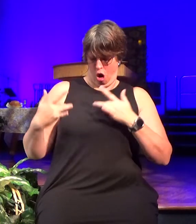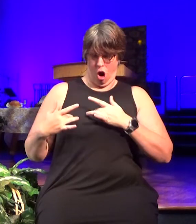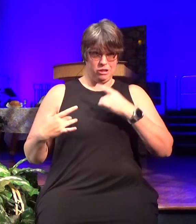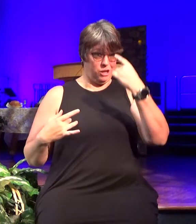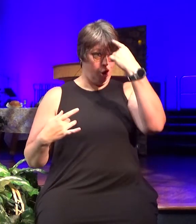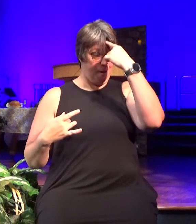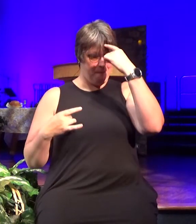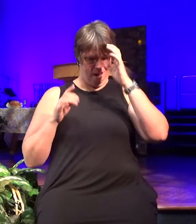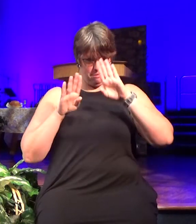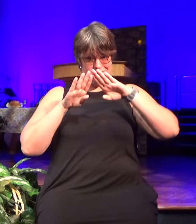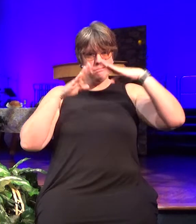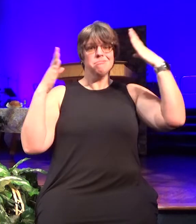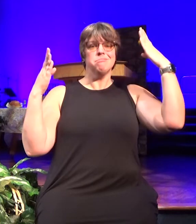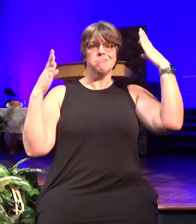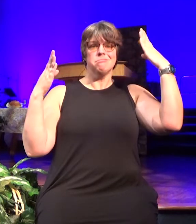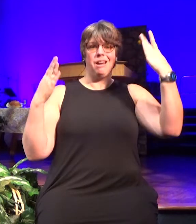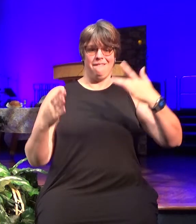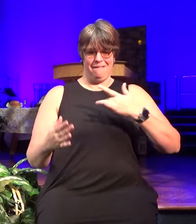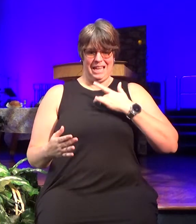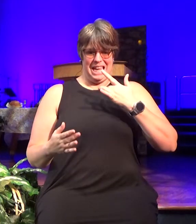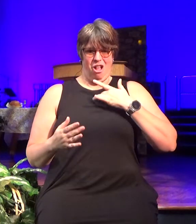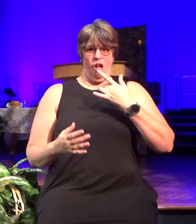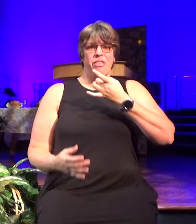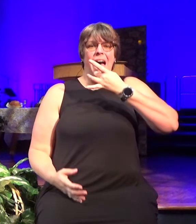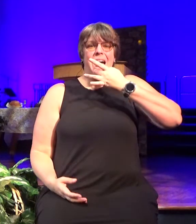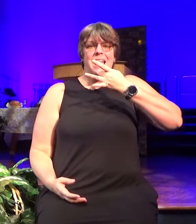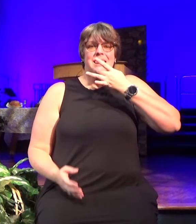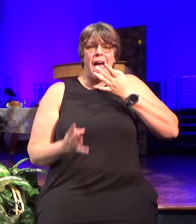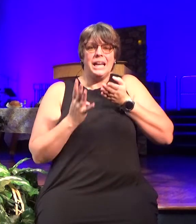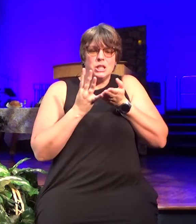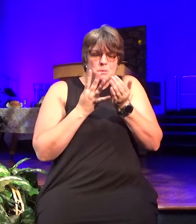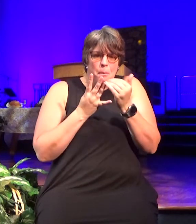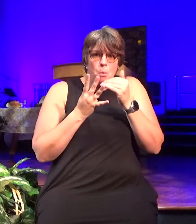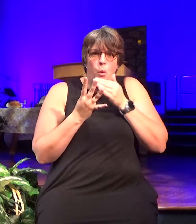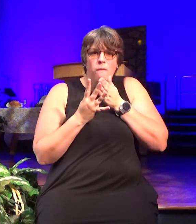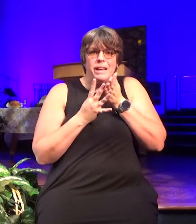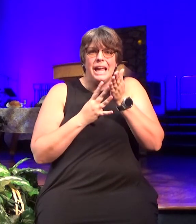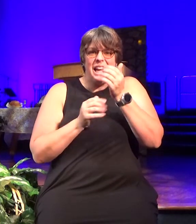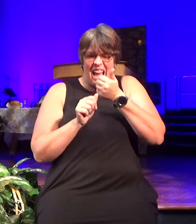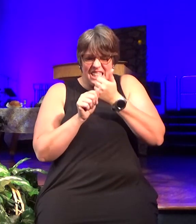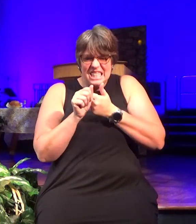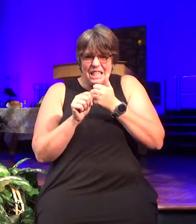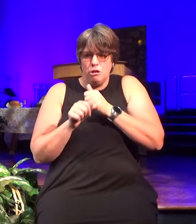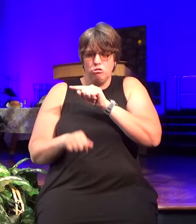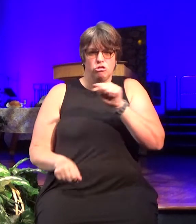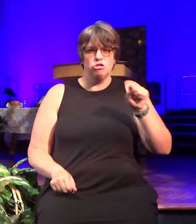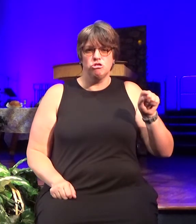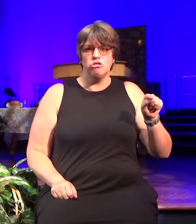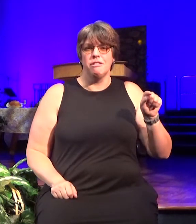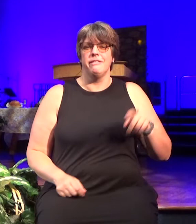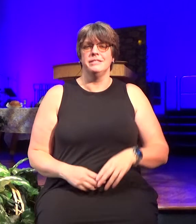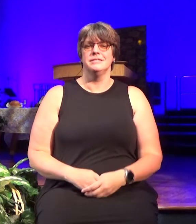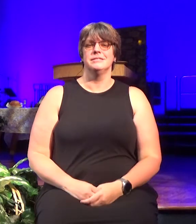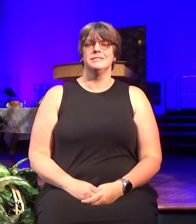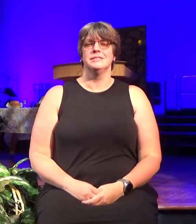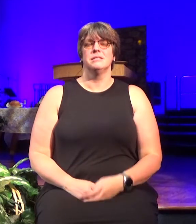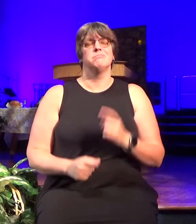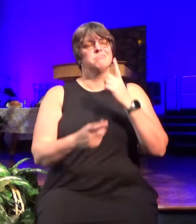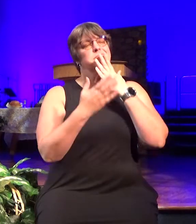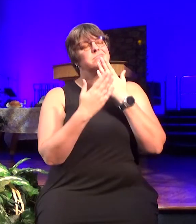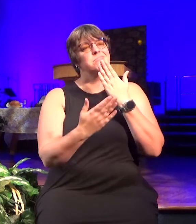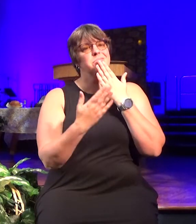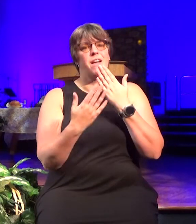that light moves in through and as each one of us. I am so grateful for all the hands that are in